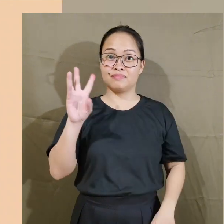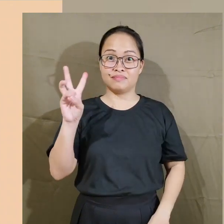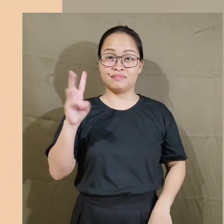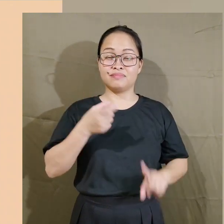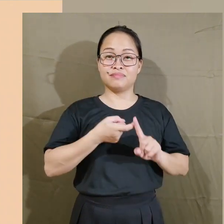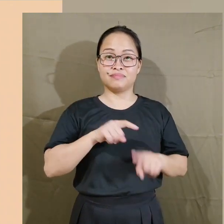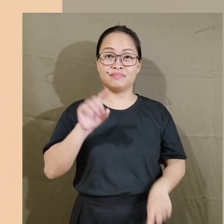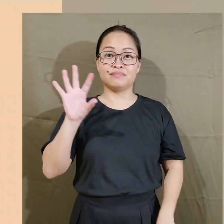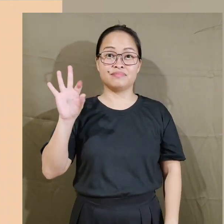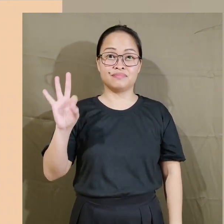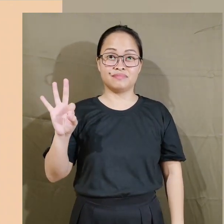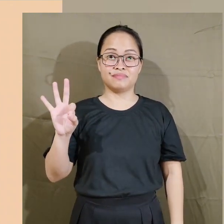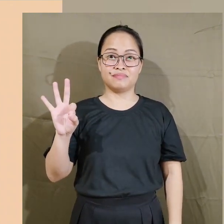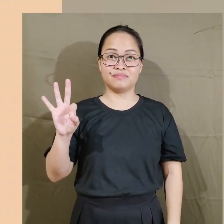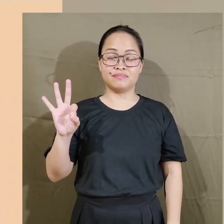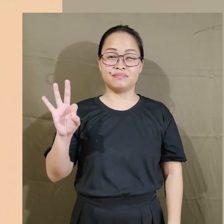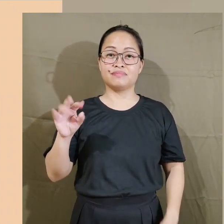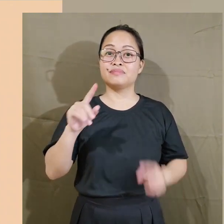from 9,